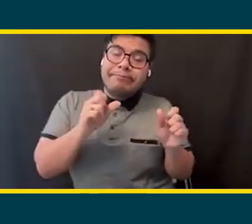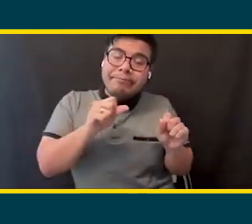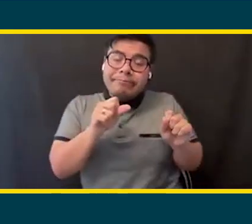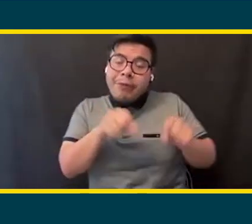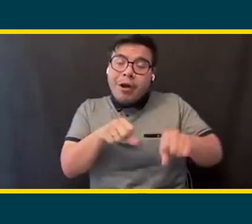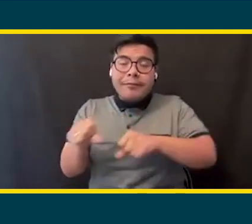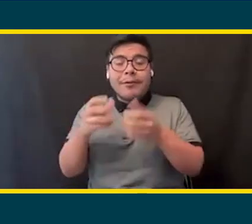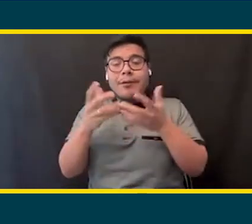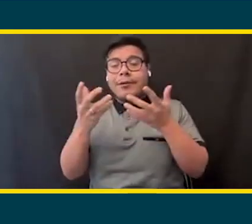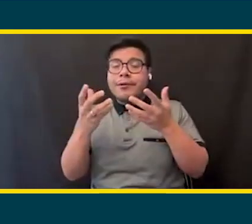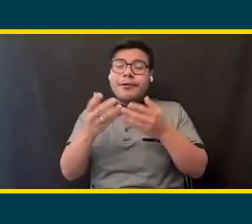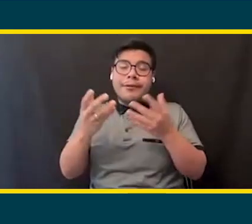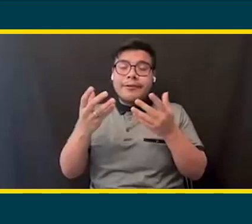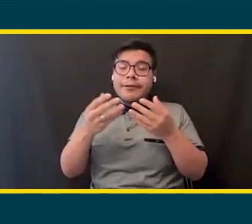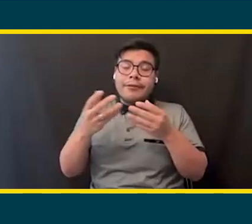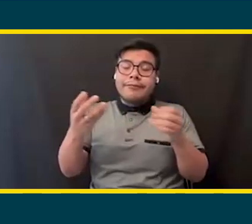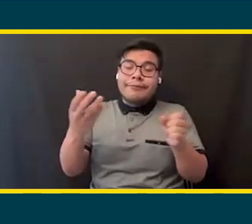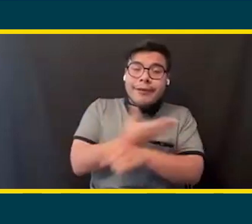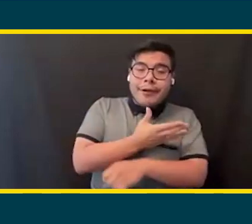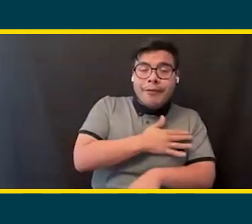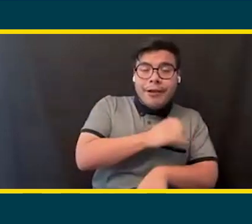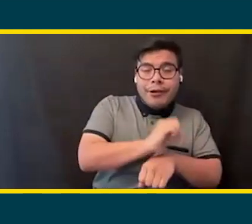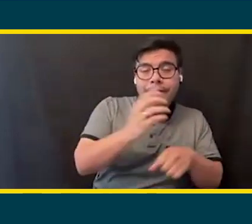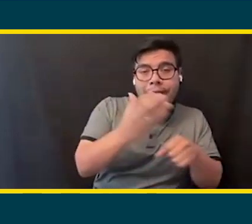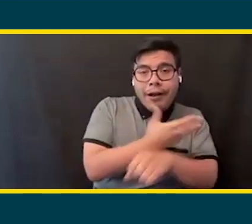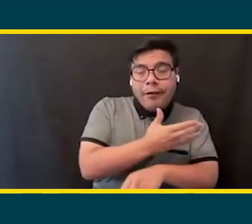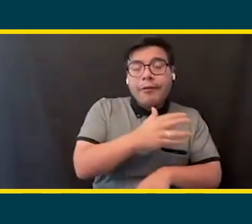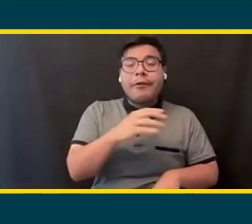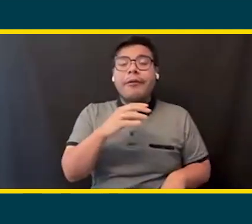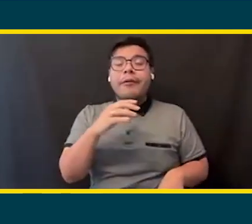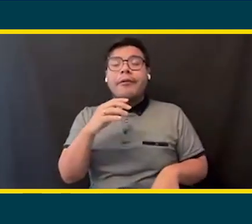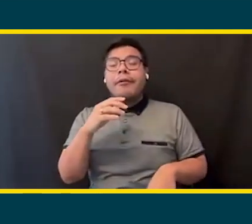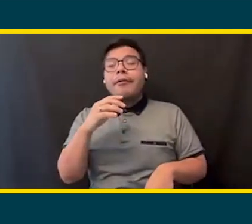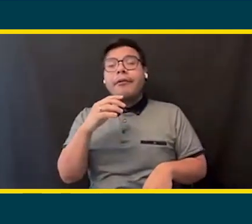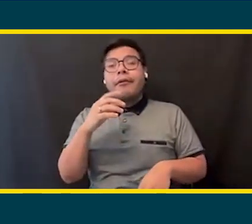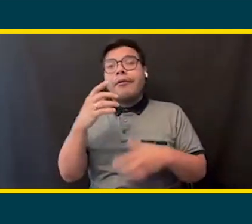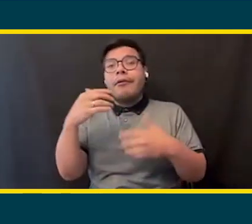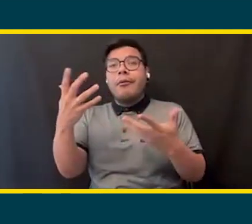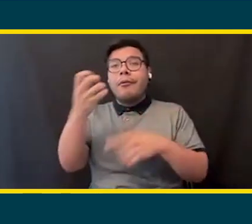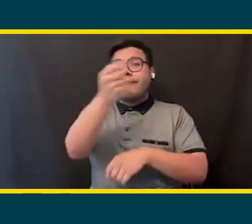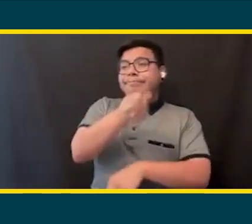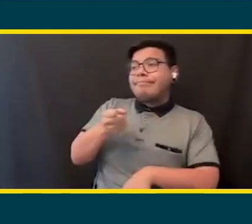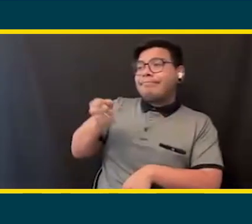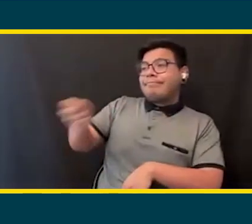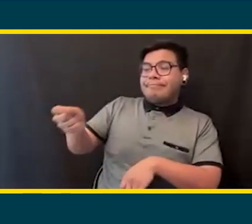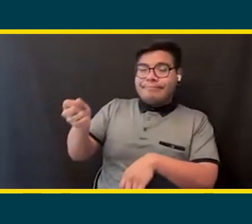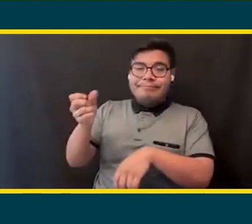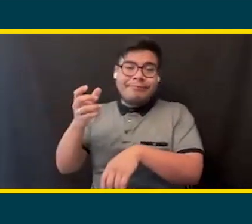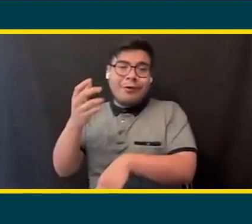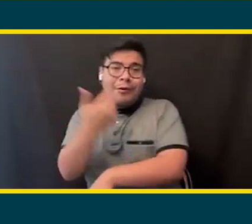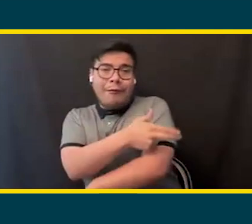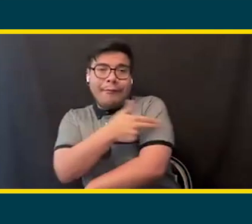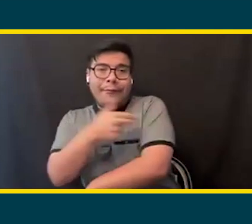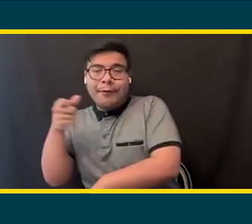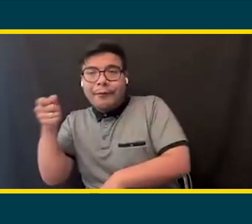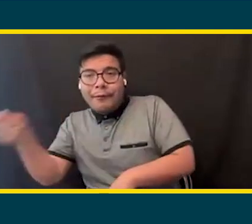my job, or be involuntarily hospitalized, depending on the